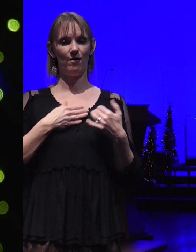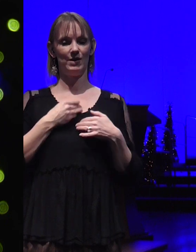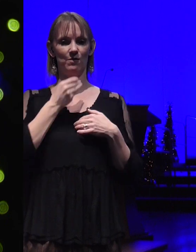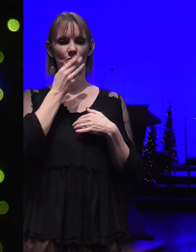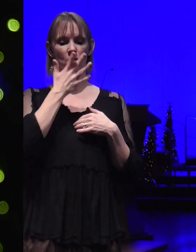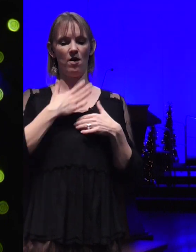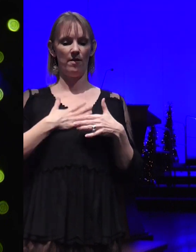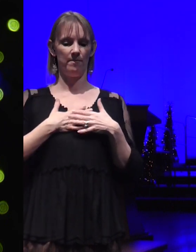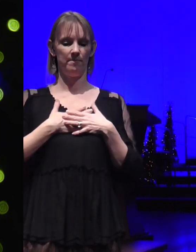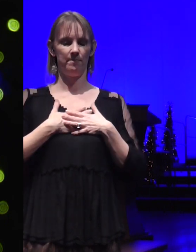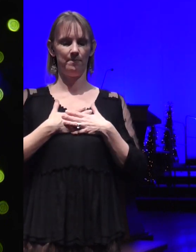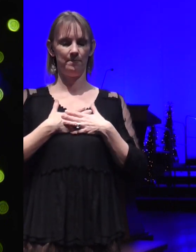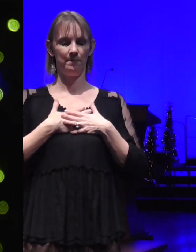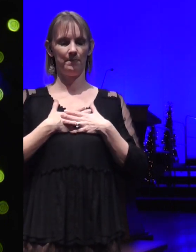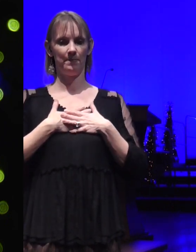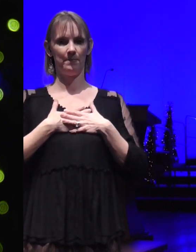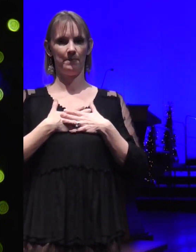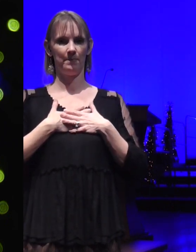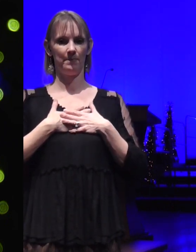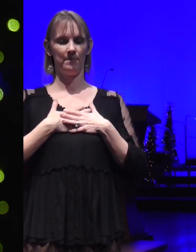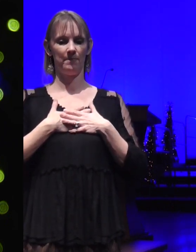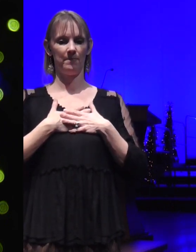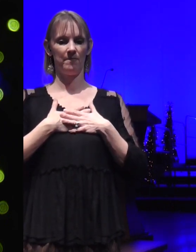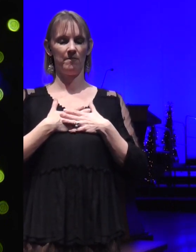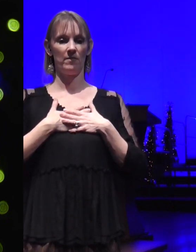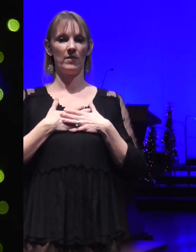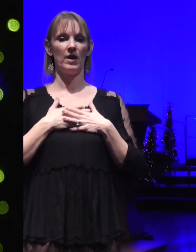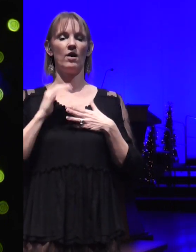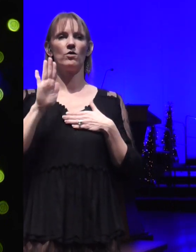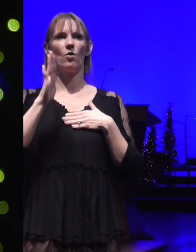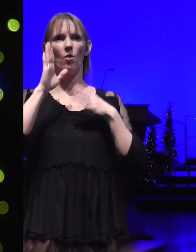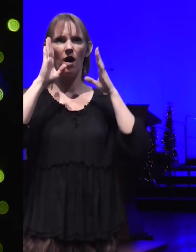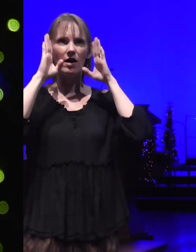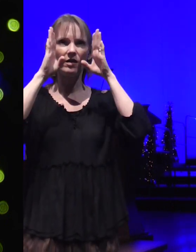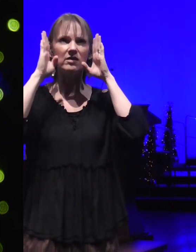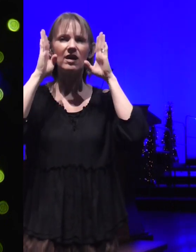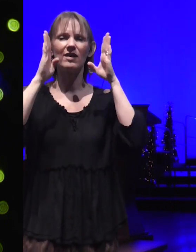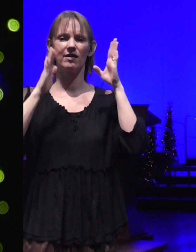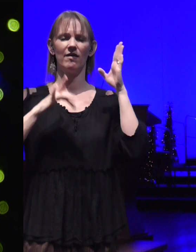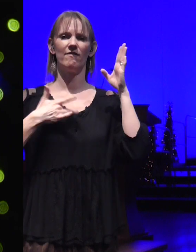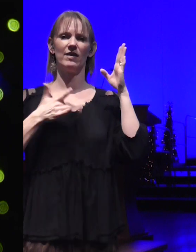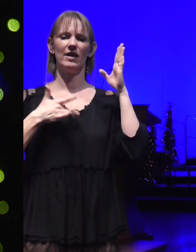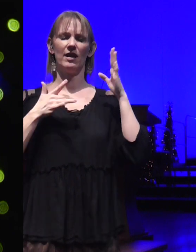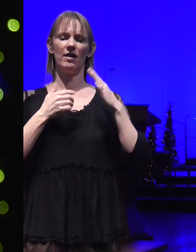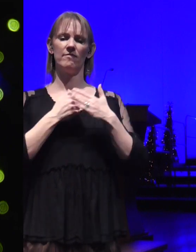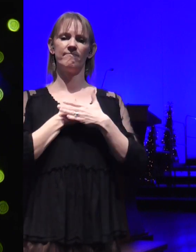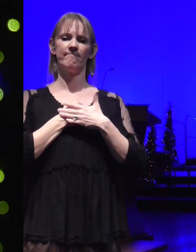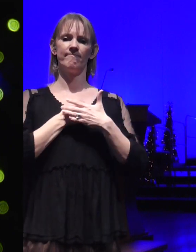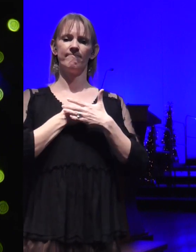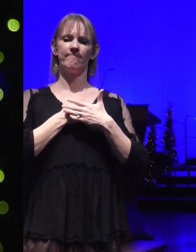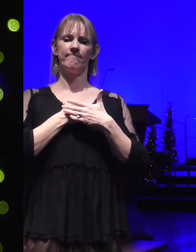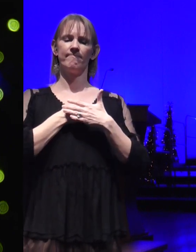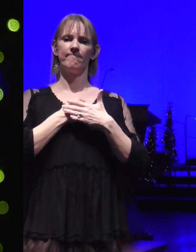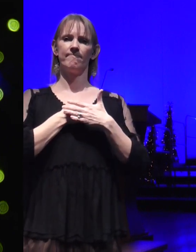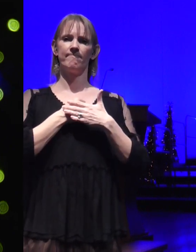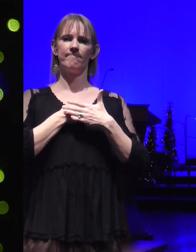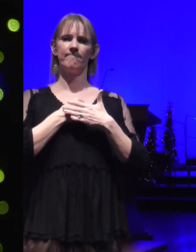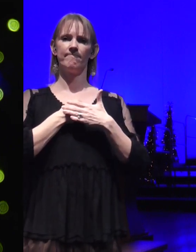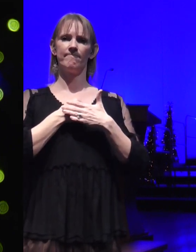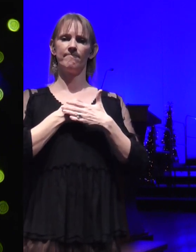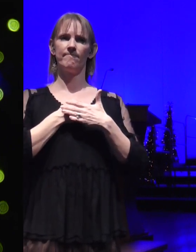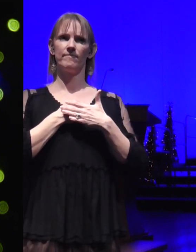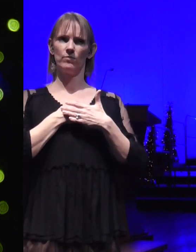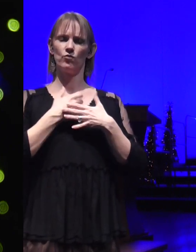now. By your attention, sense that your heart is quickening. And you can trust it. Don't fear